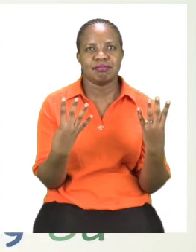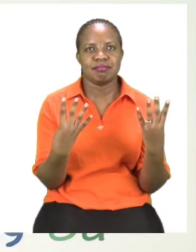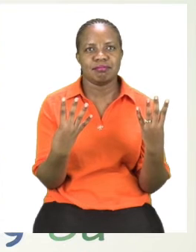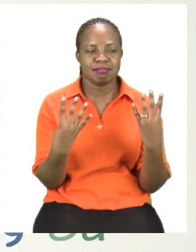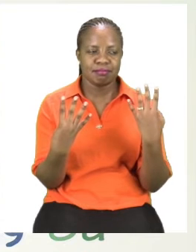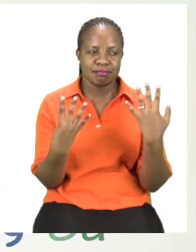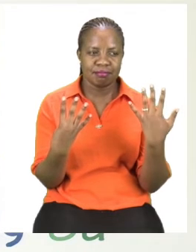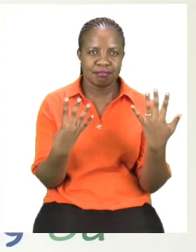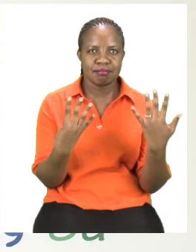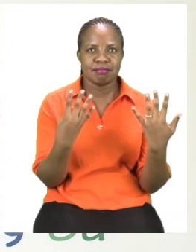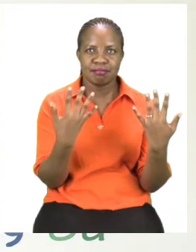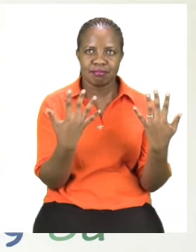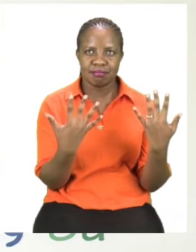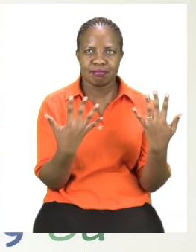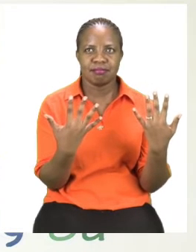9,